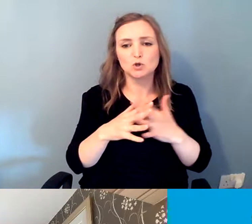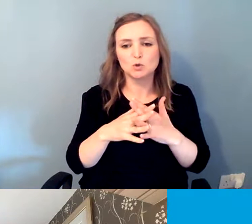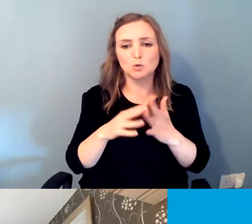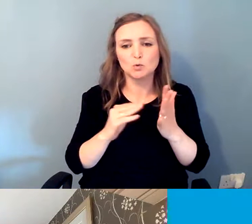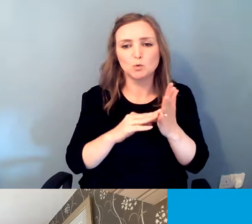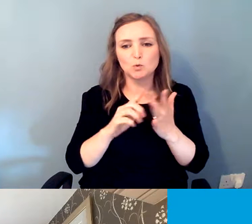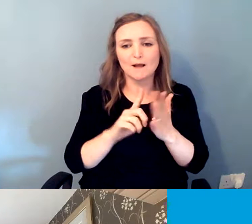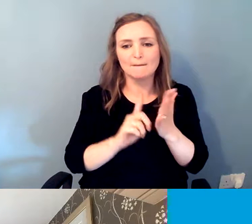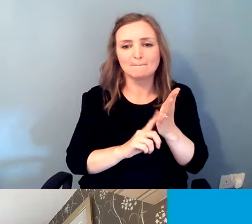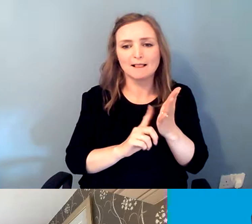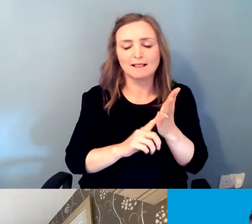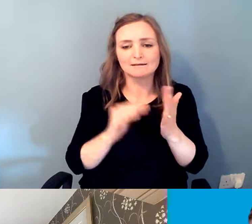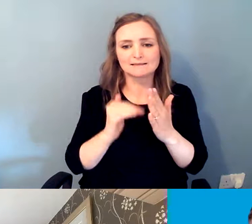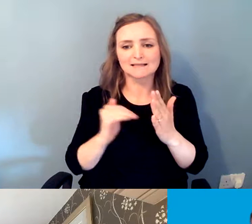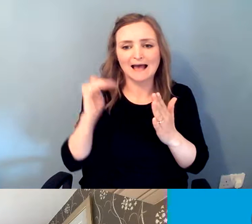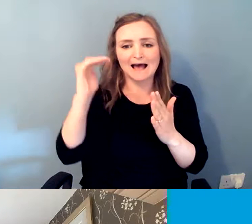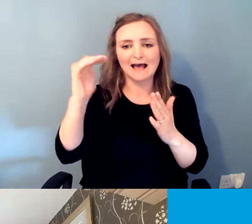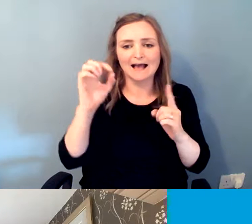I